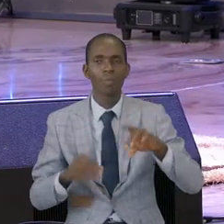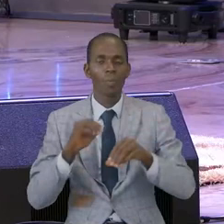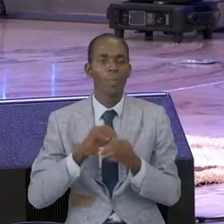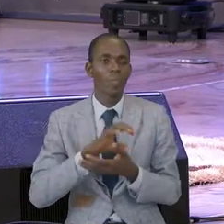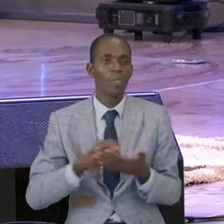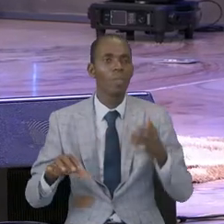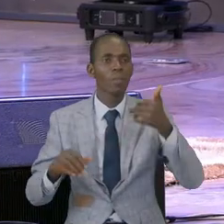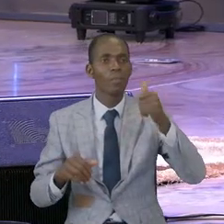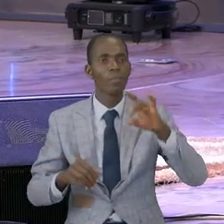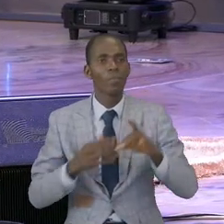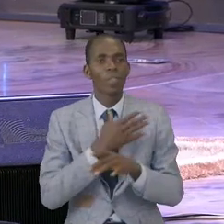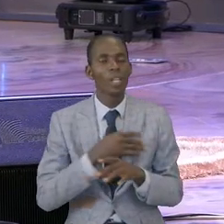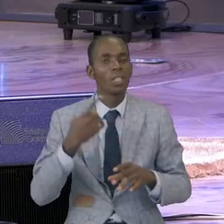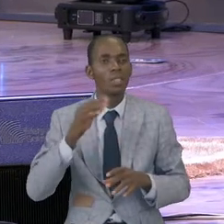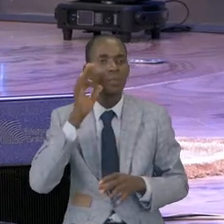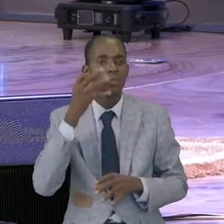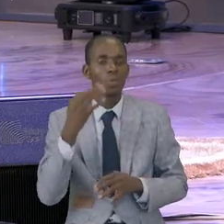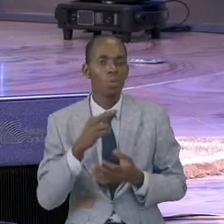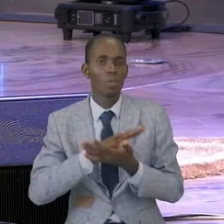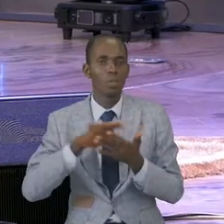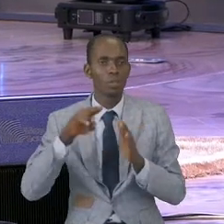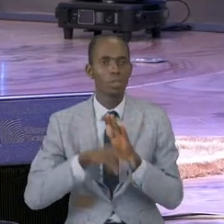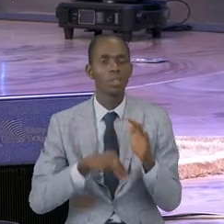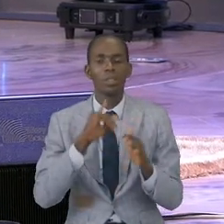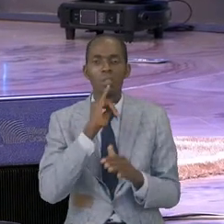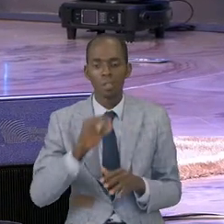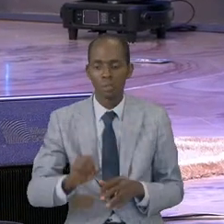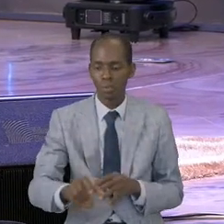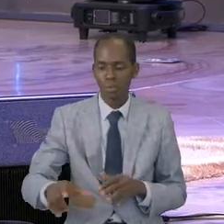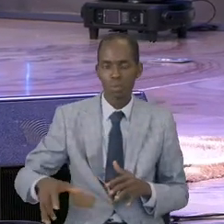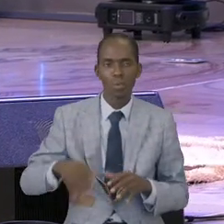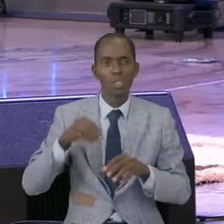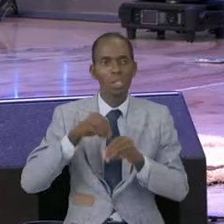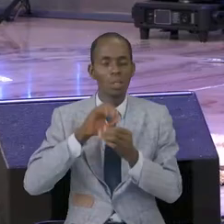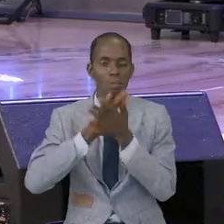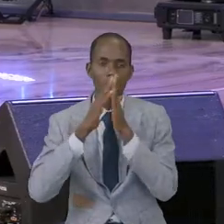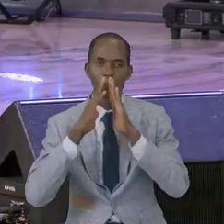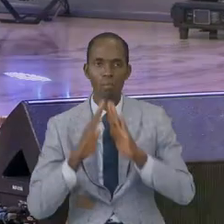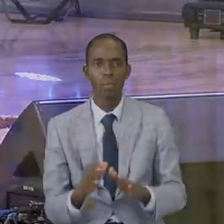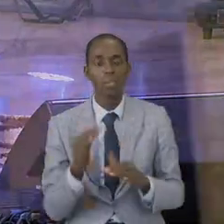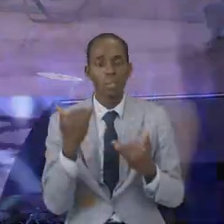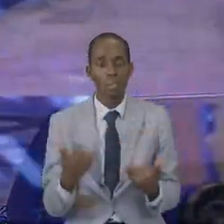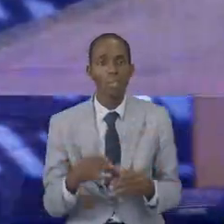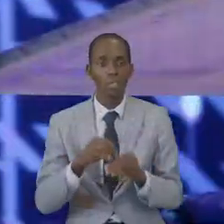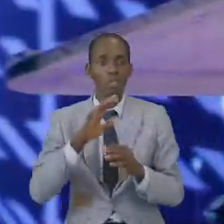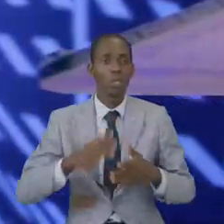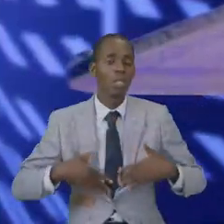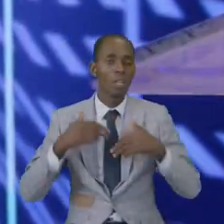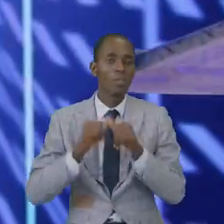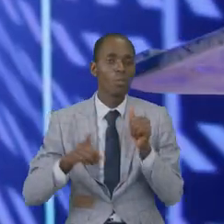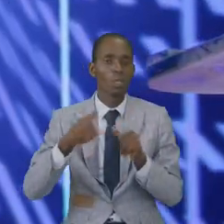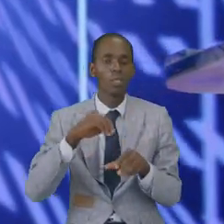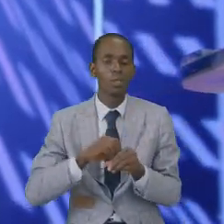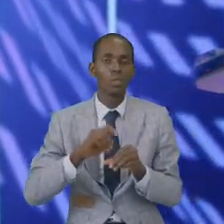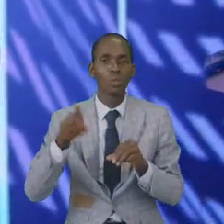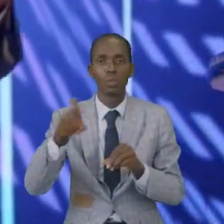Verse 18, and the fruit of righteousness is sown in peace. Now in your life, anywhere you go, you're sowing